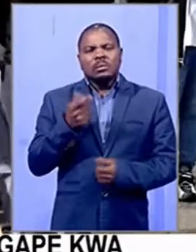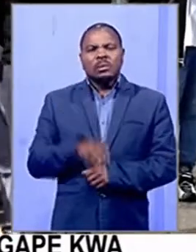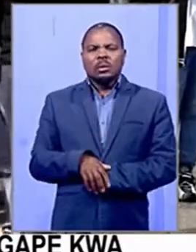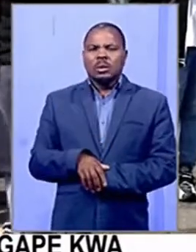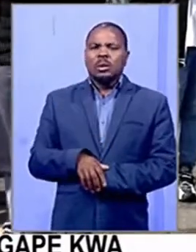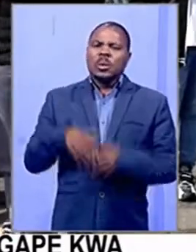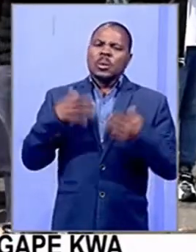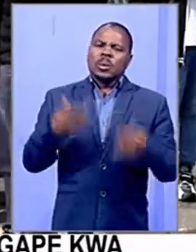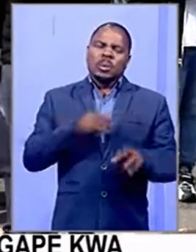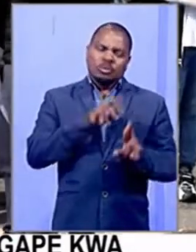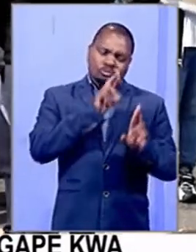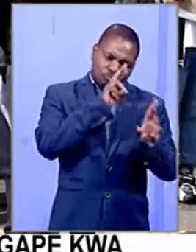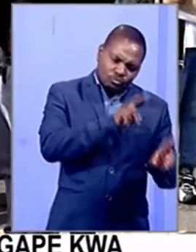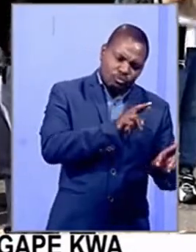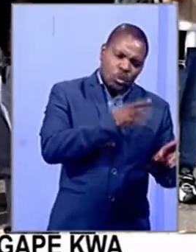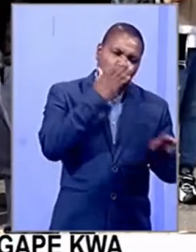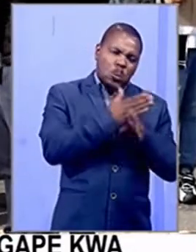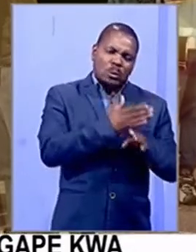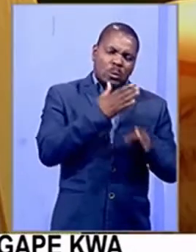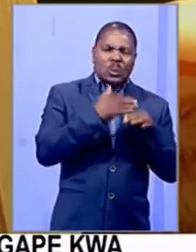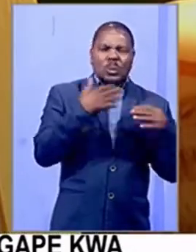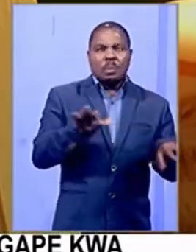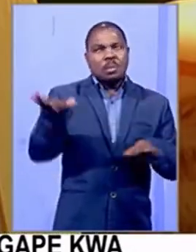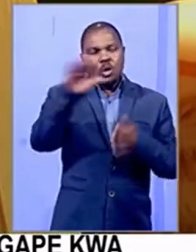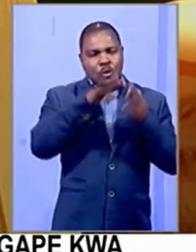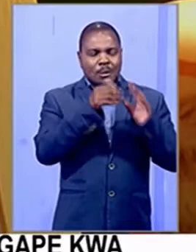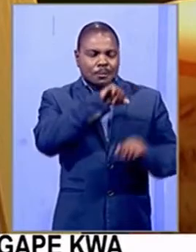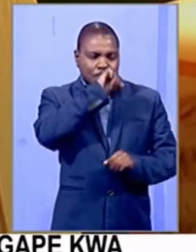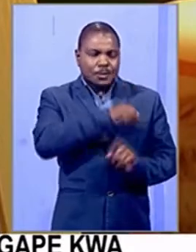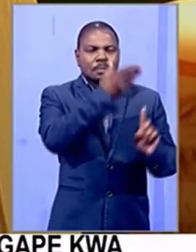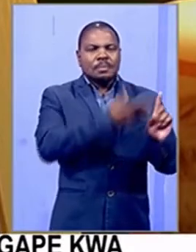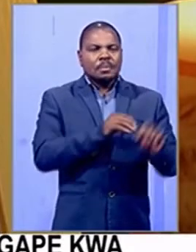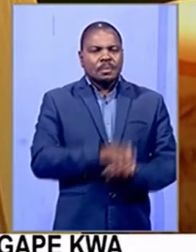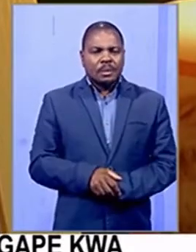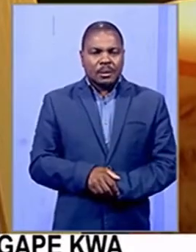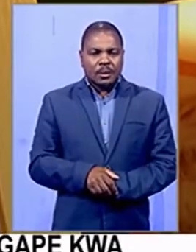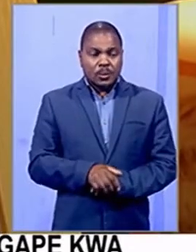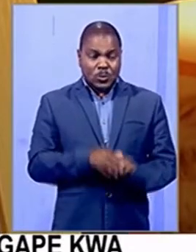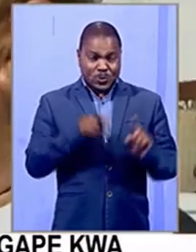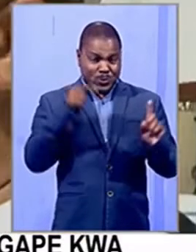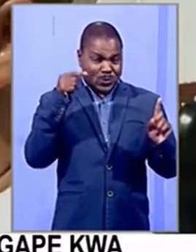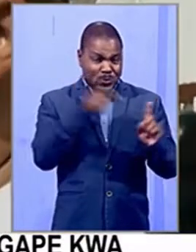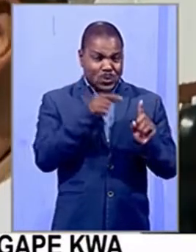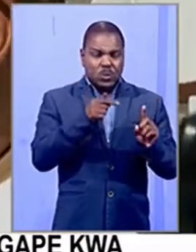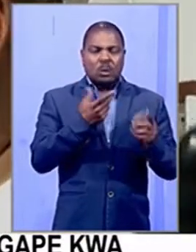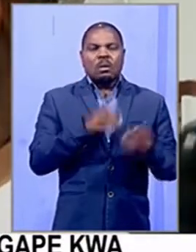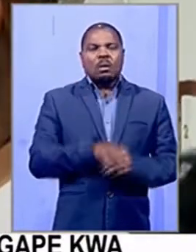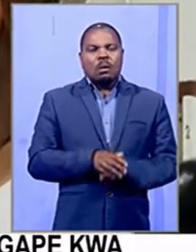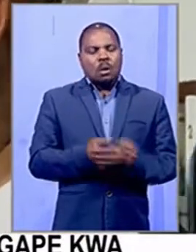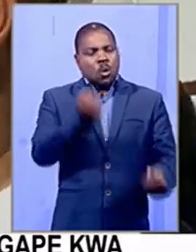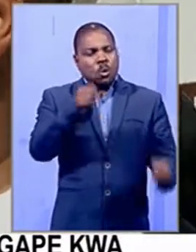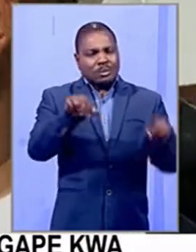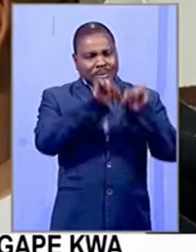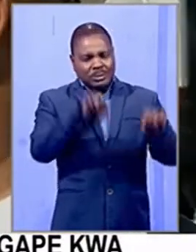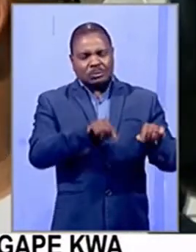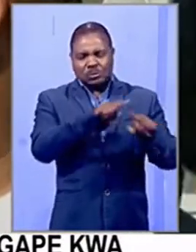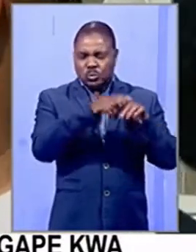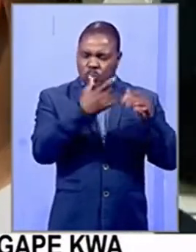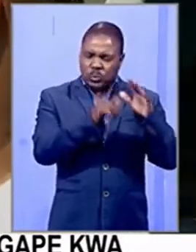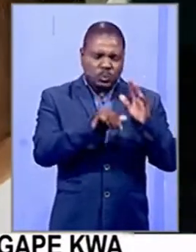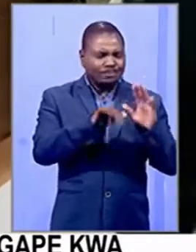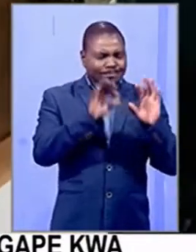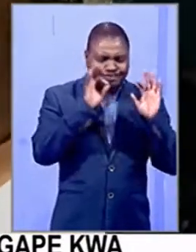neng a tlotlega a dira ka natla ebile a ratega. She was one of the pillars of the criminal justice system, and I think it's a direct